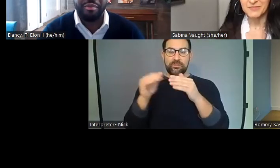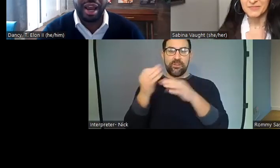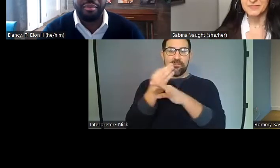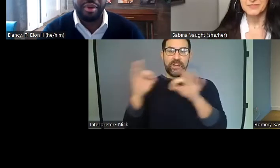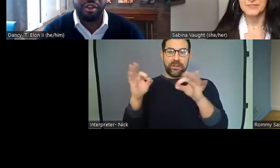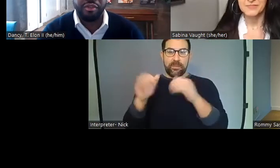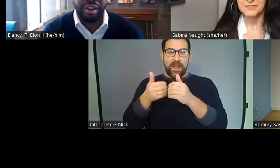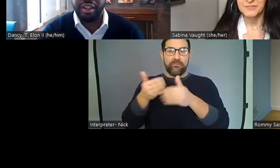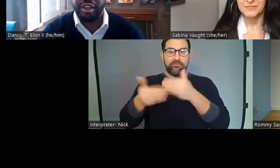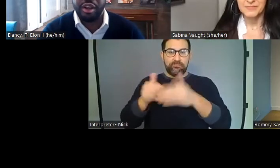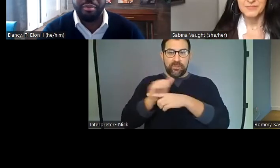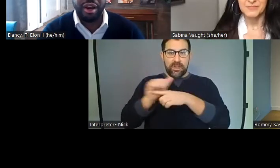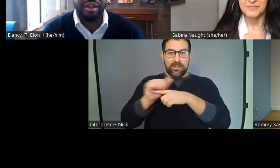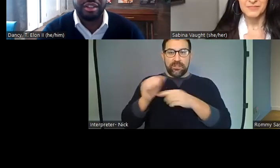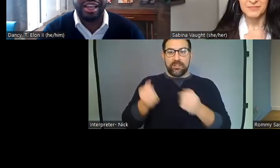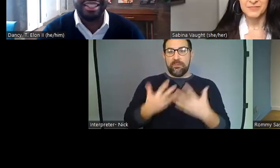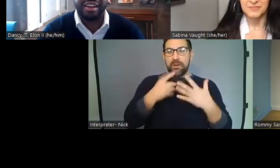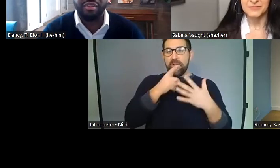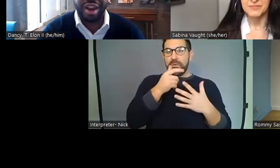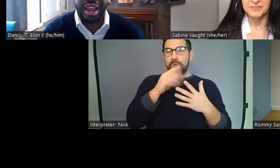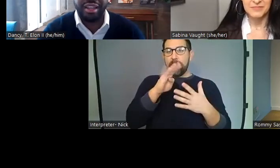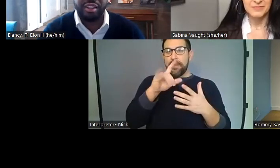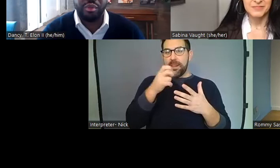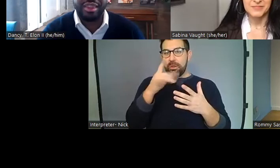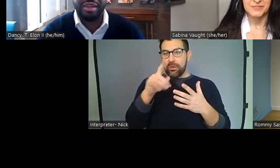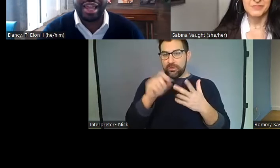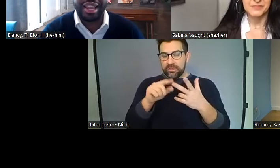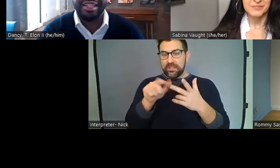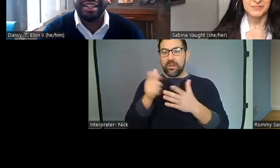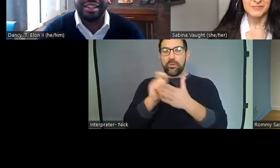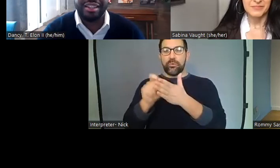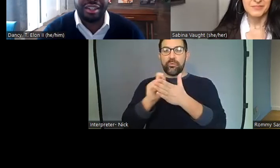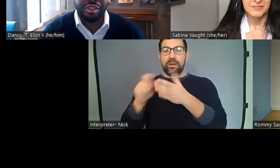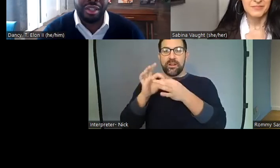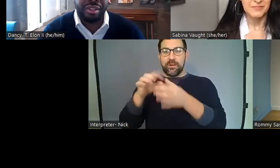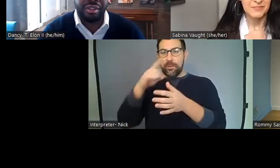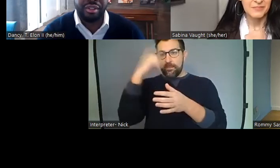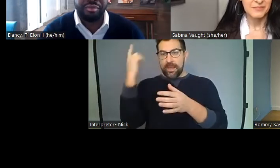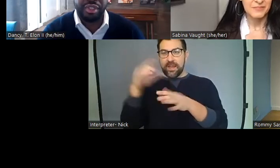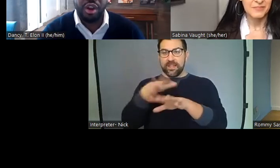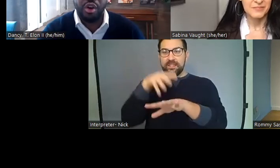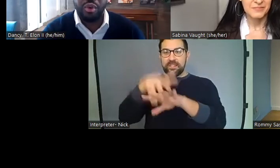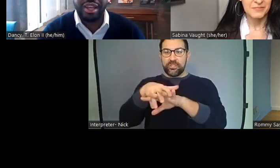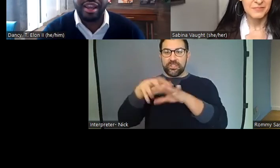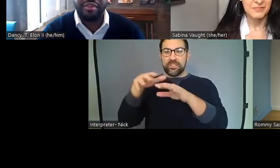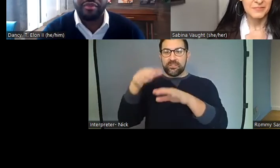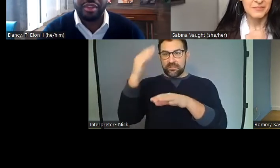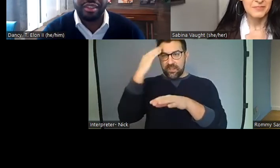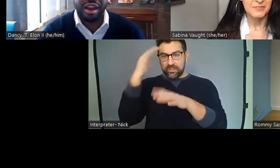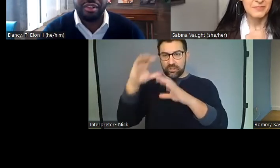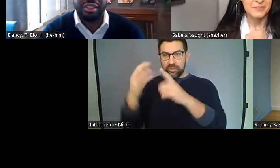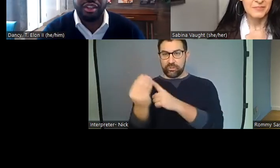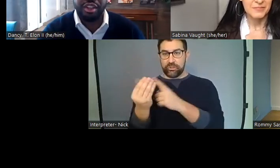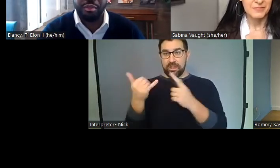inspired by Paulo Freire, bell hooks, and several writings within Black and Indigenous knowledge traditions. We endeavor for